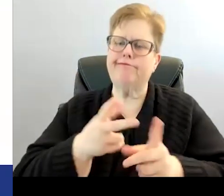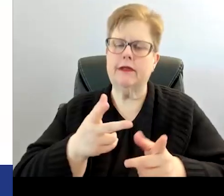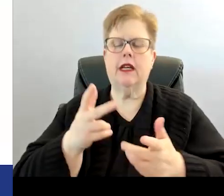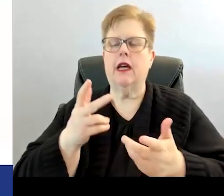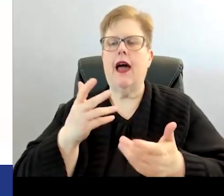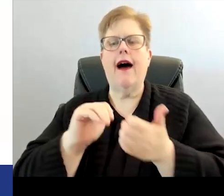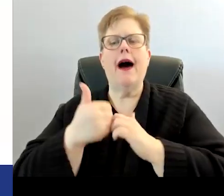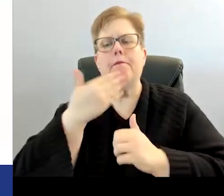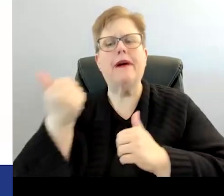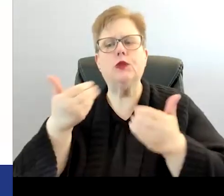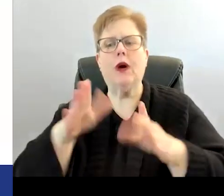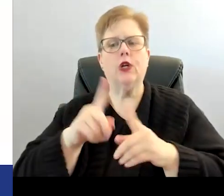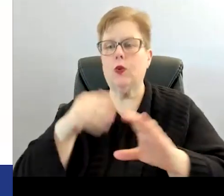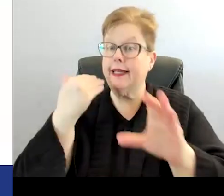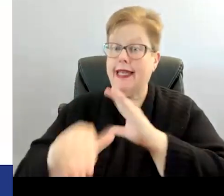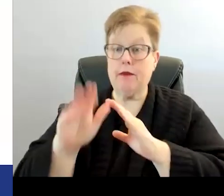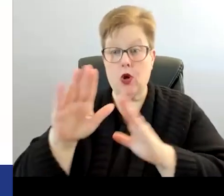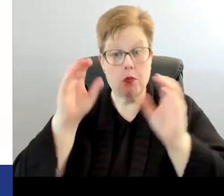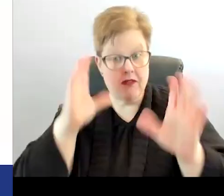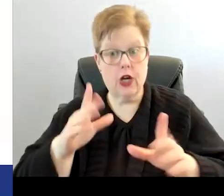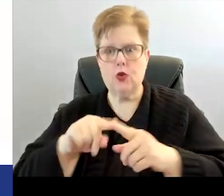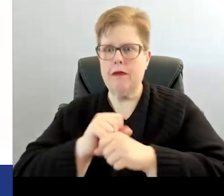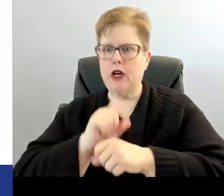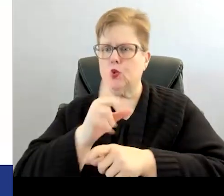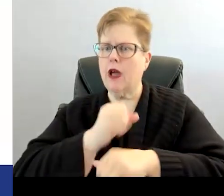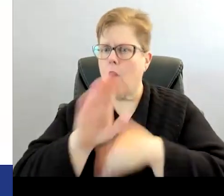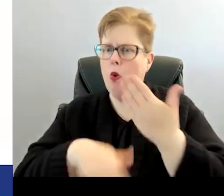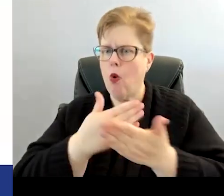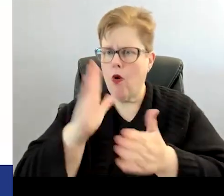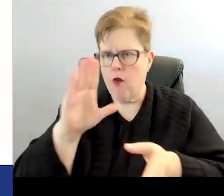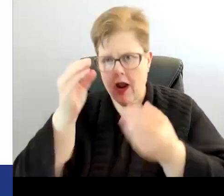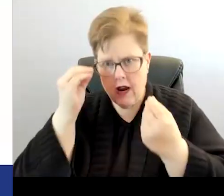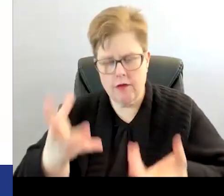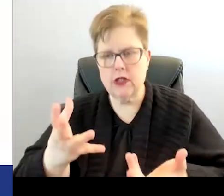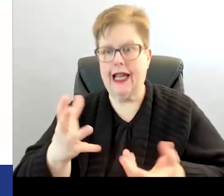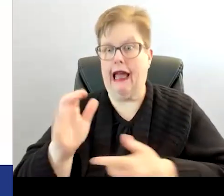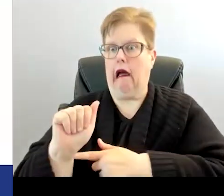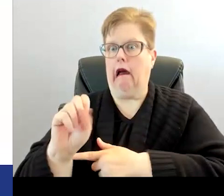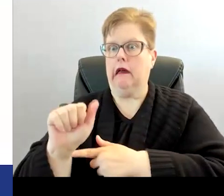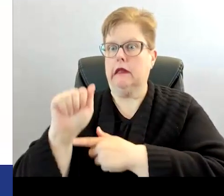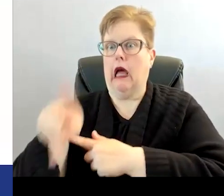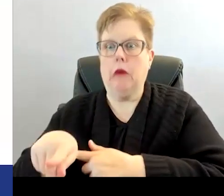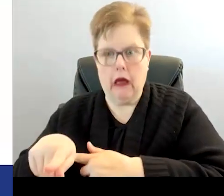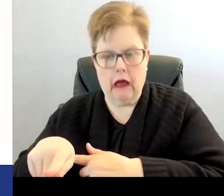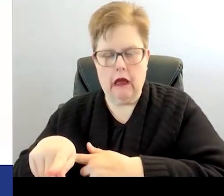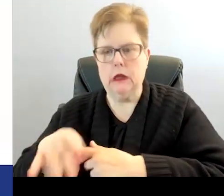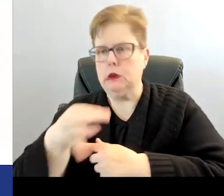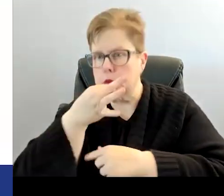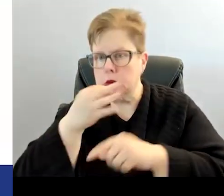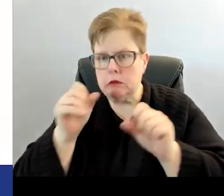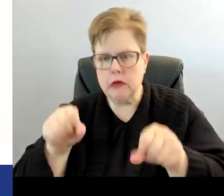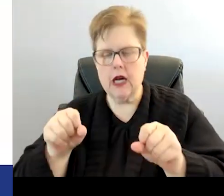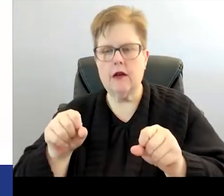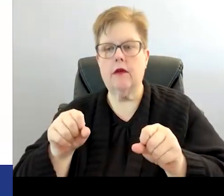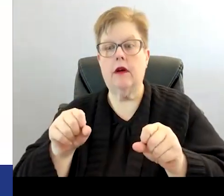email your professor to make sure you get all of the information you need as soon as possible, and ideally